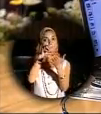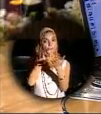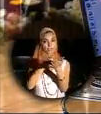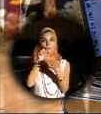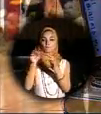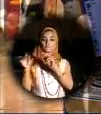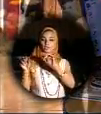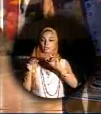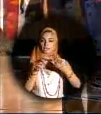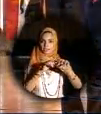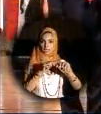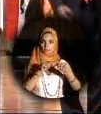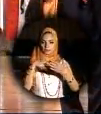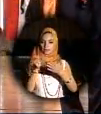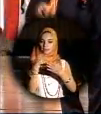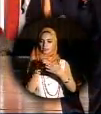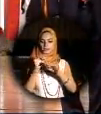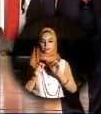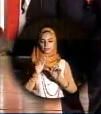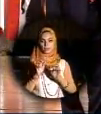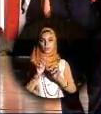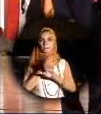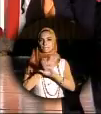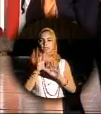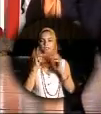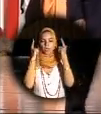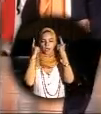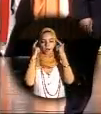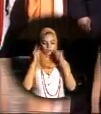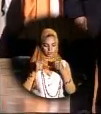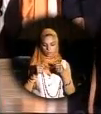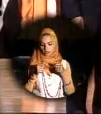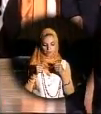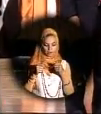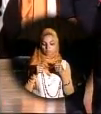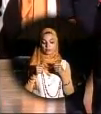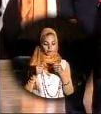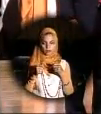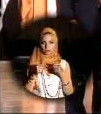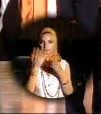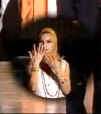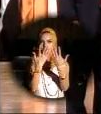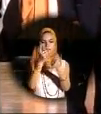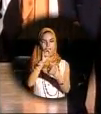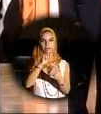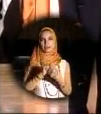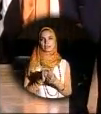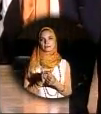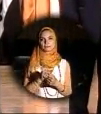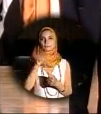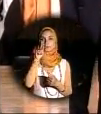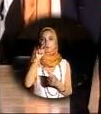movement. Ciao. Hello. Very simple. Now Mr. Diamante is opening